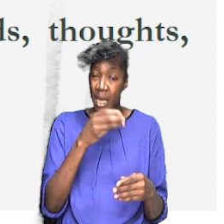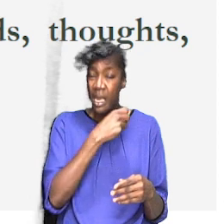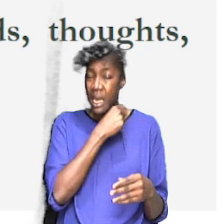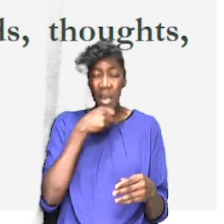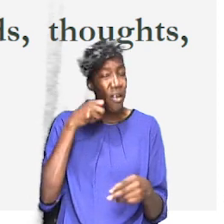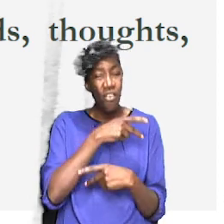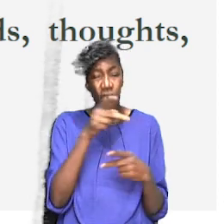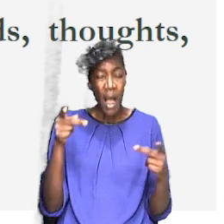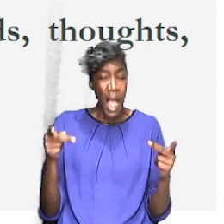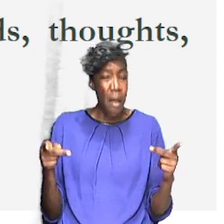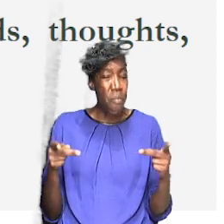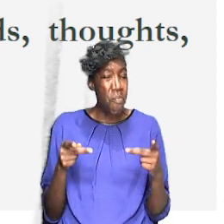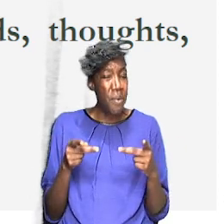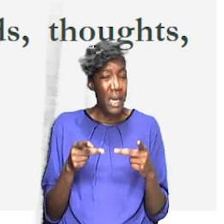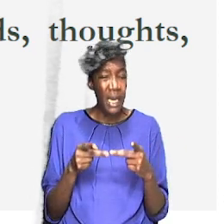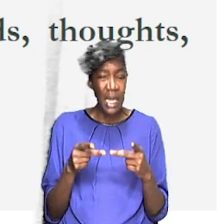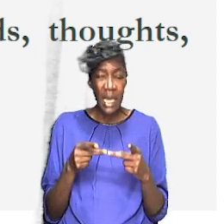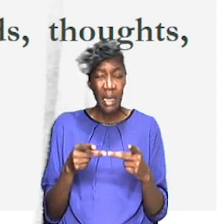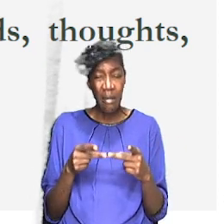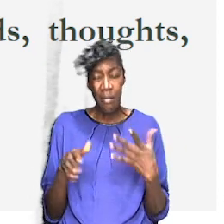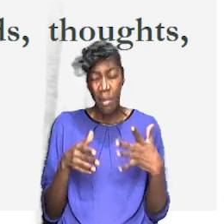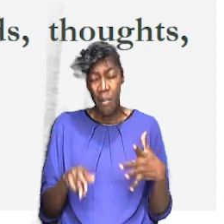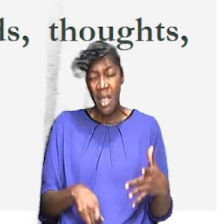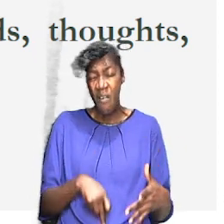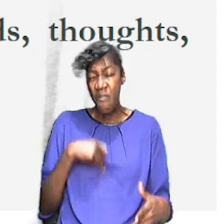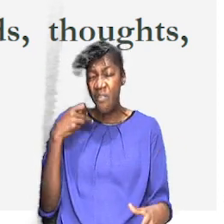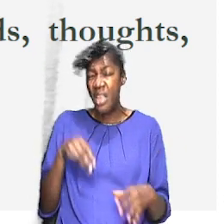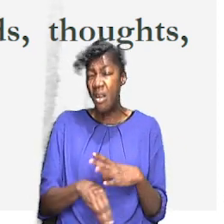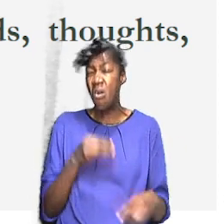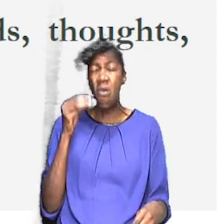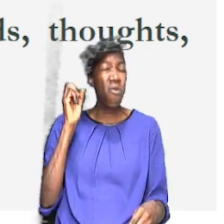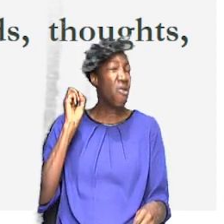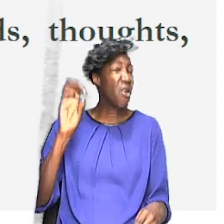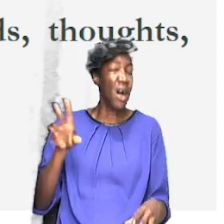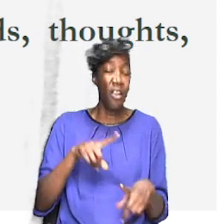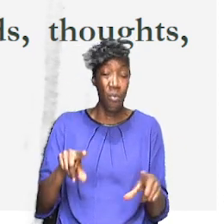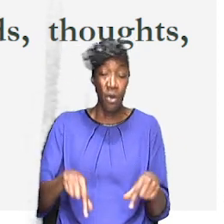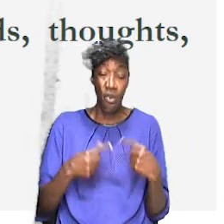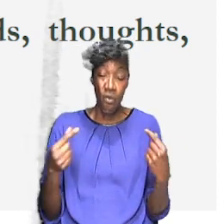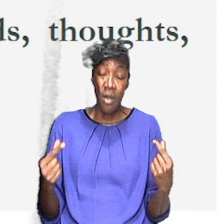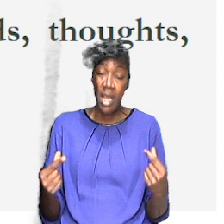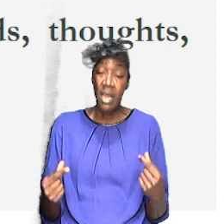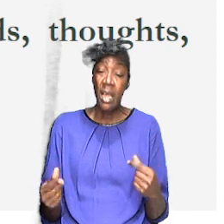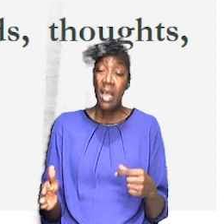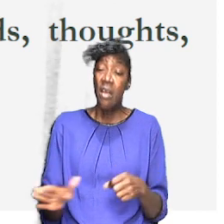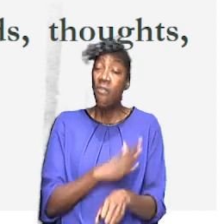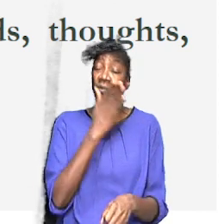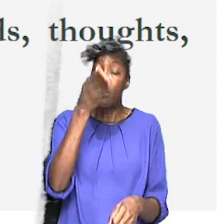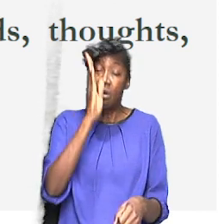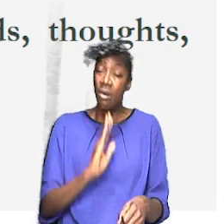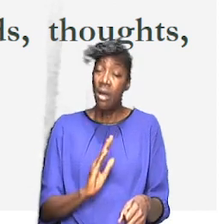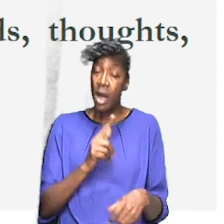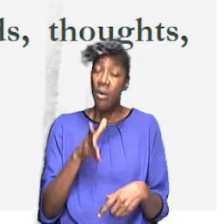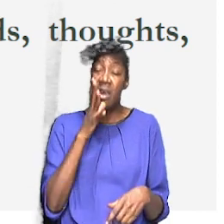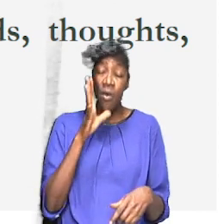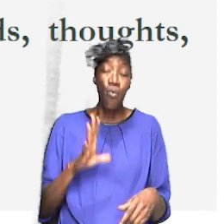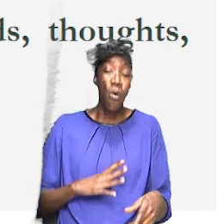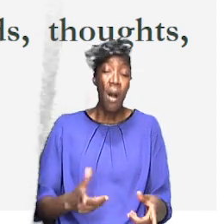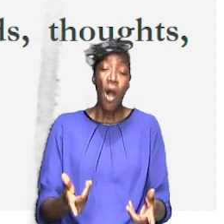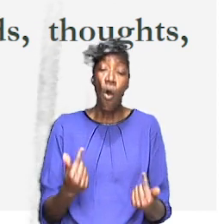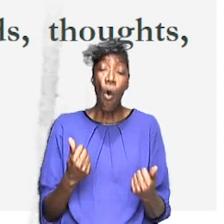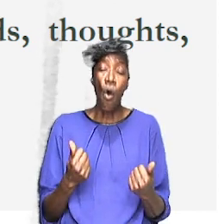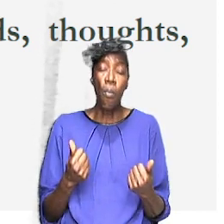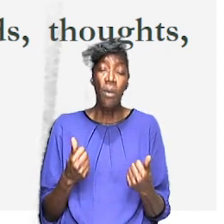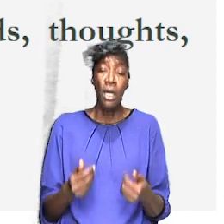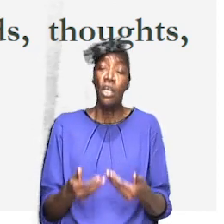might be in your deserted place. You might feel like an outcast. But I'm grateful to God that when this woman came, amen, she was able to